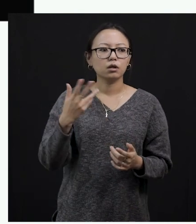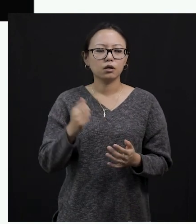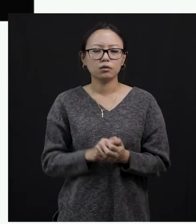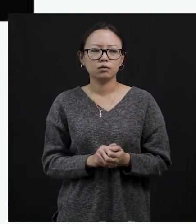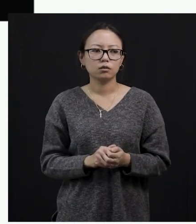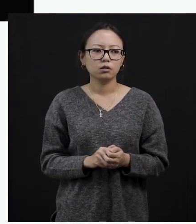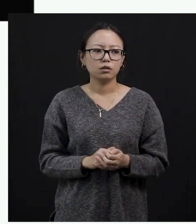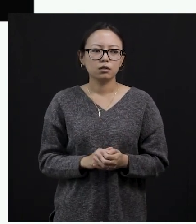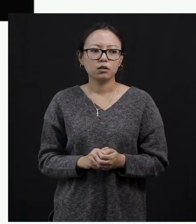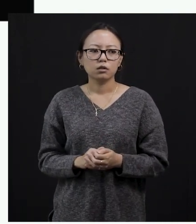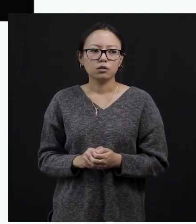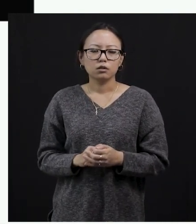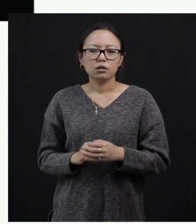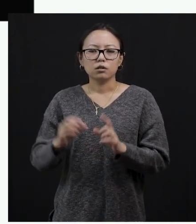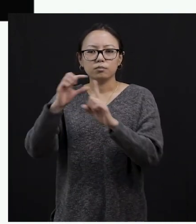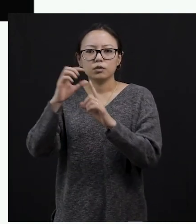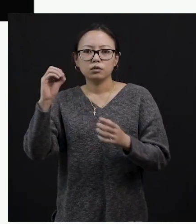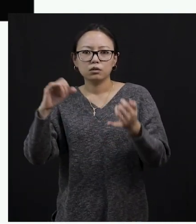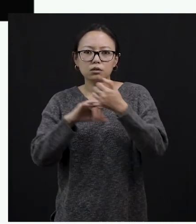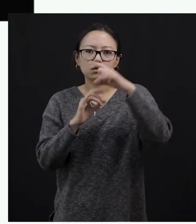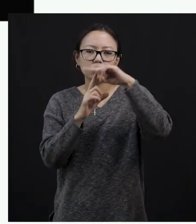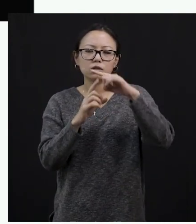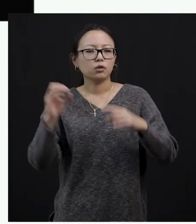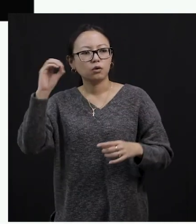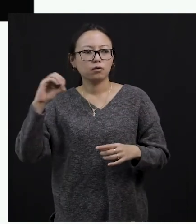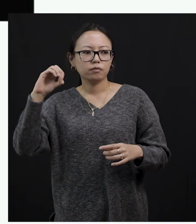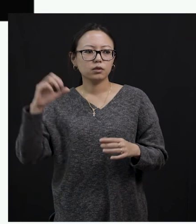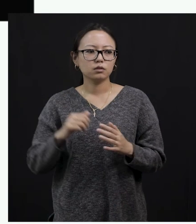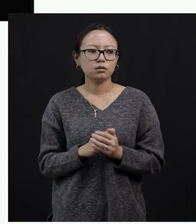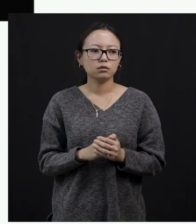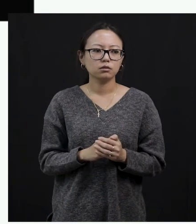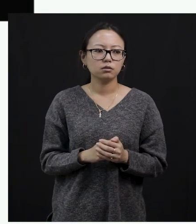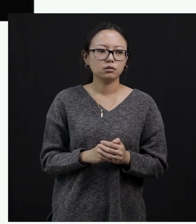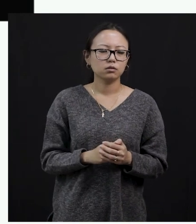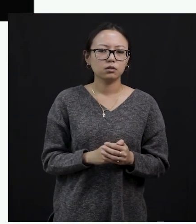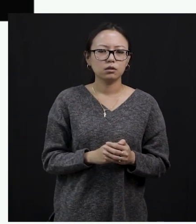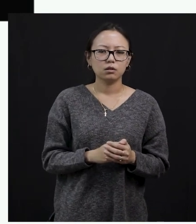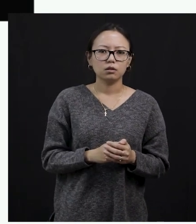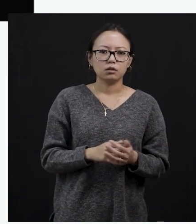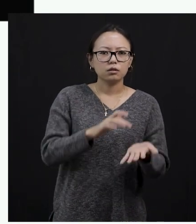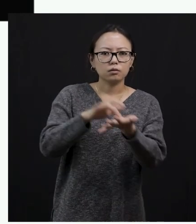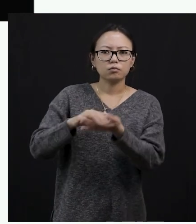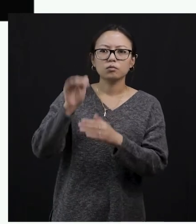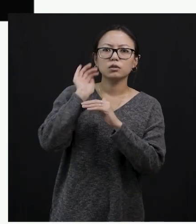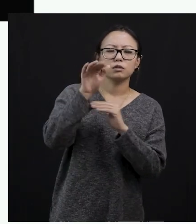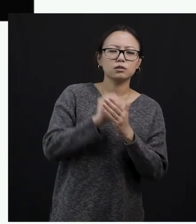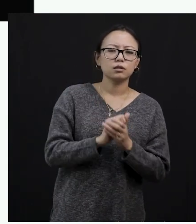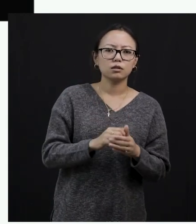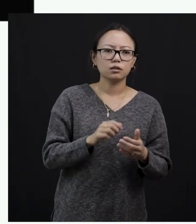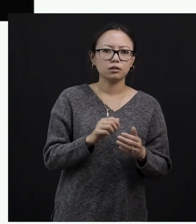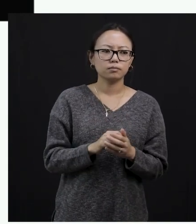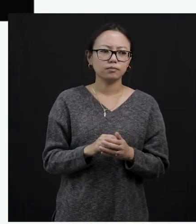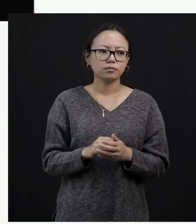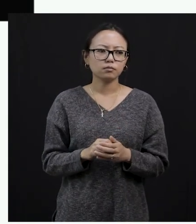countries. How? Through an aerogram, okay? Through an aerogram. And number 4, a very popular means